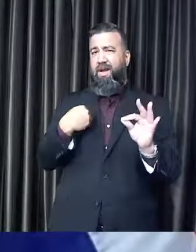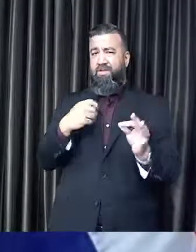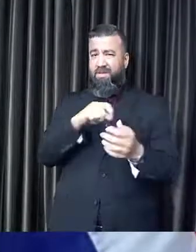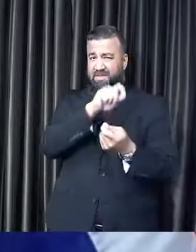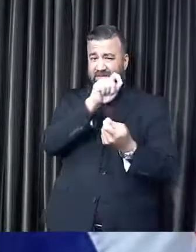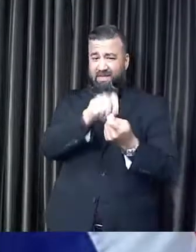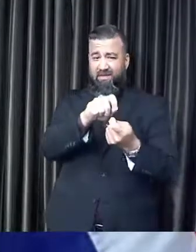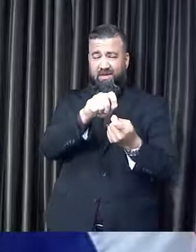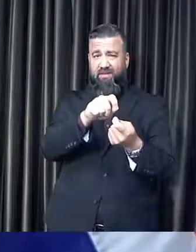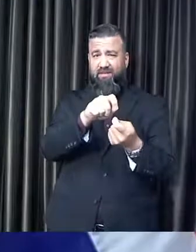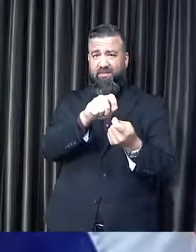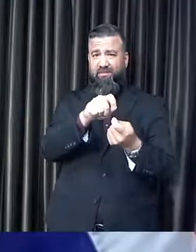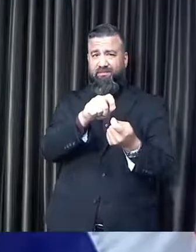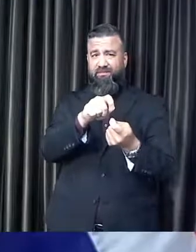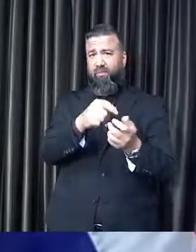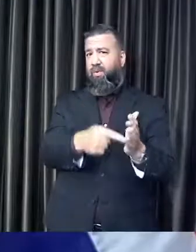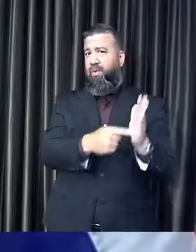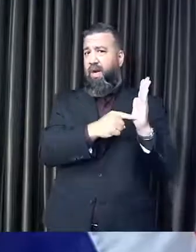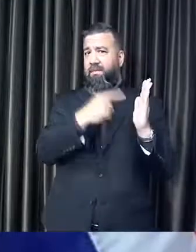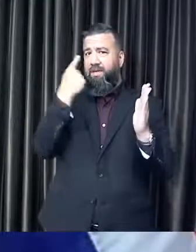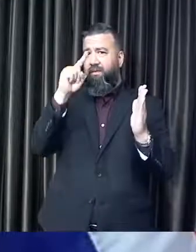for the incentive?